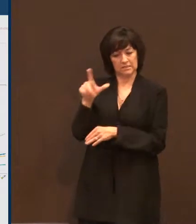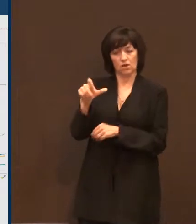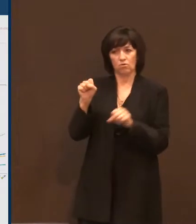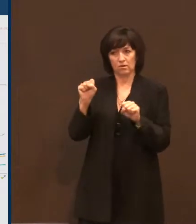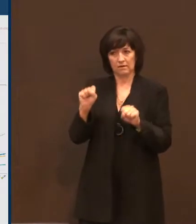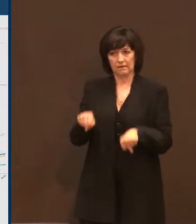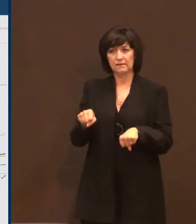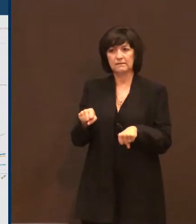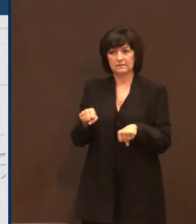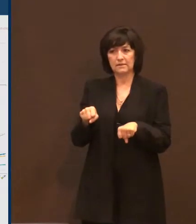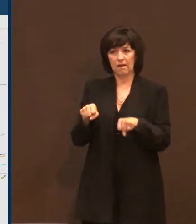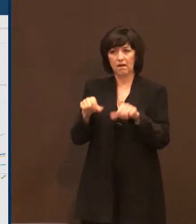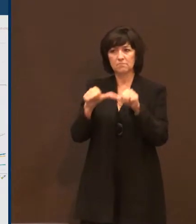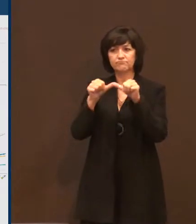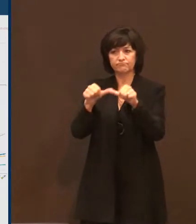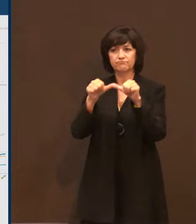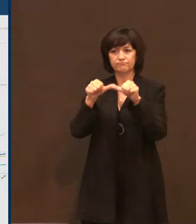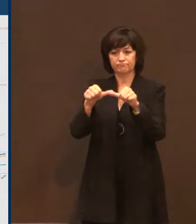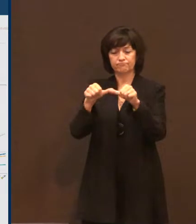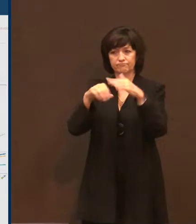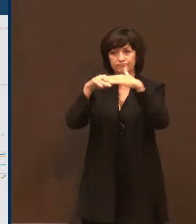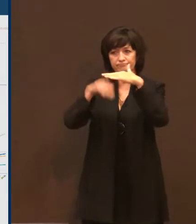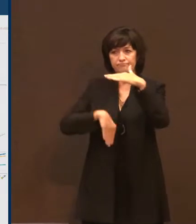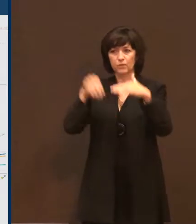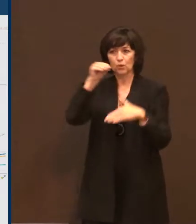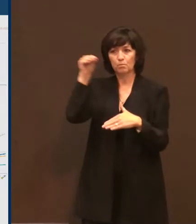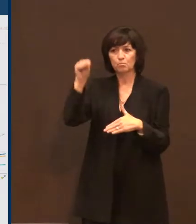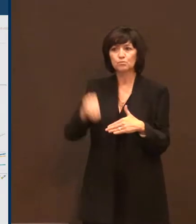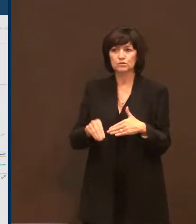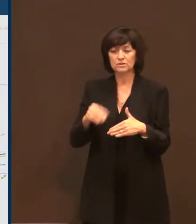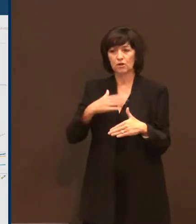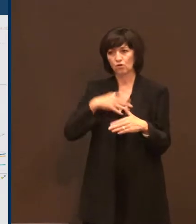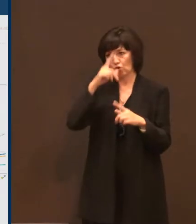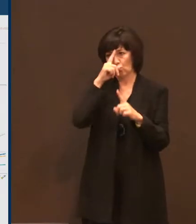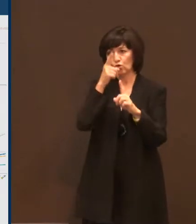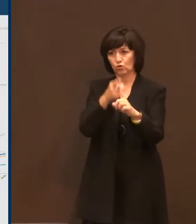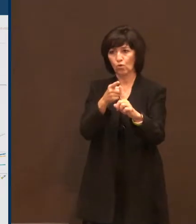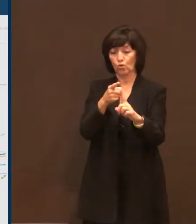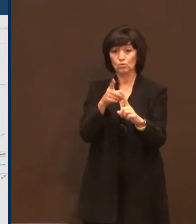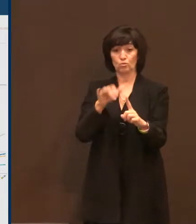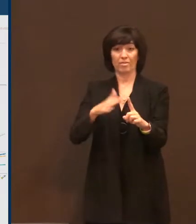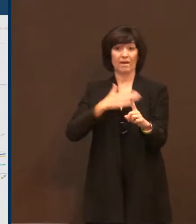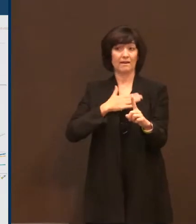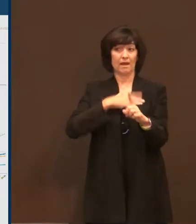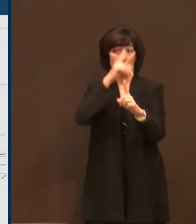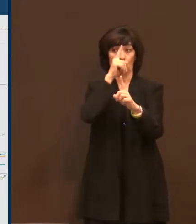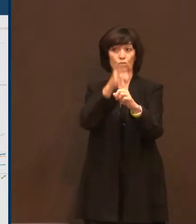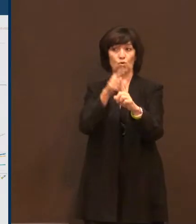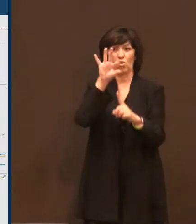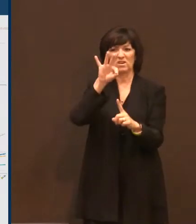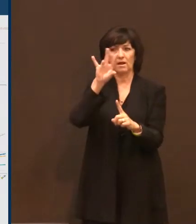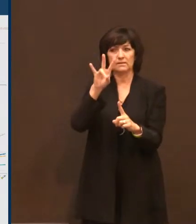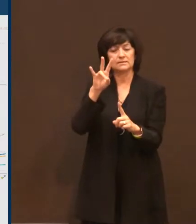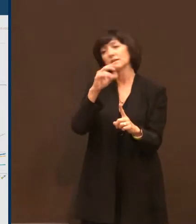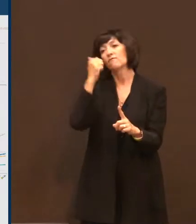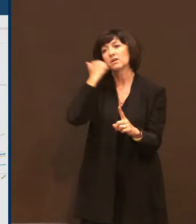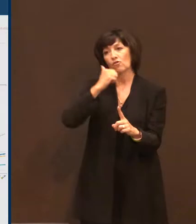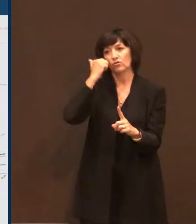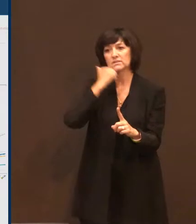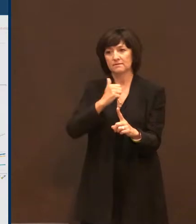per 100,000. So 97 is the target on a day-to-day basis, and 5%